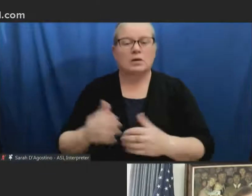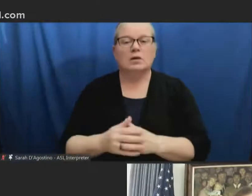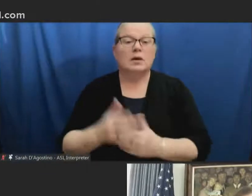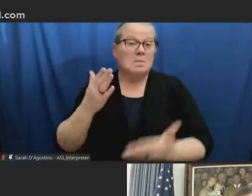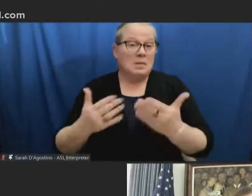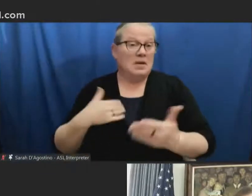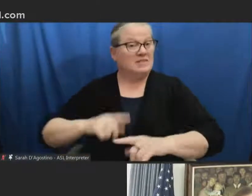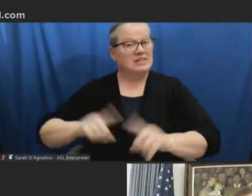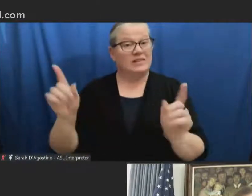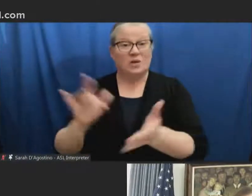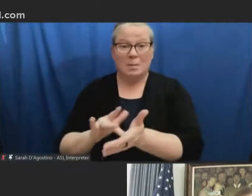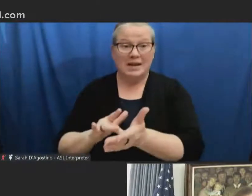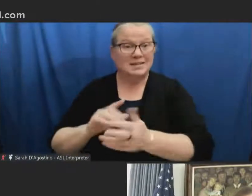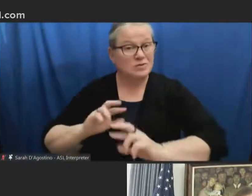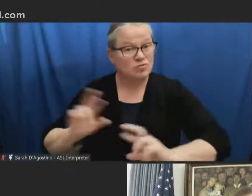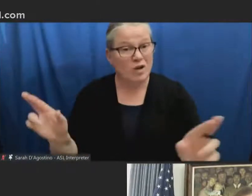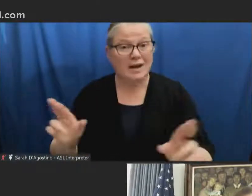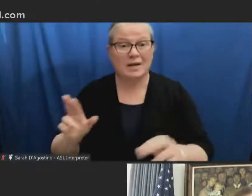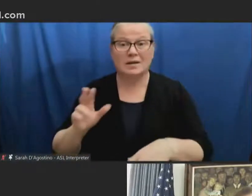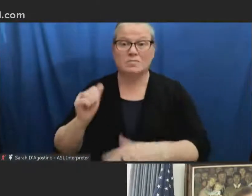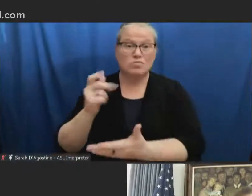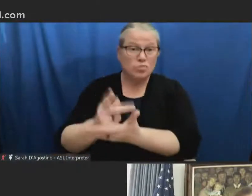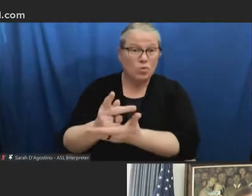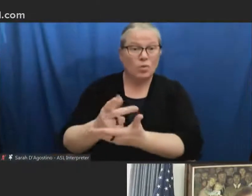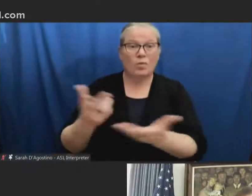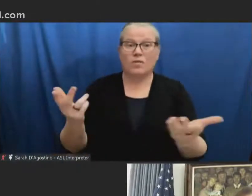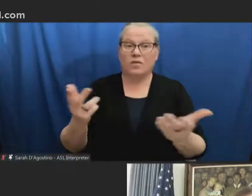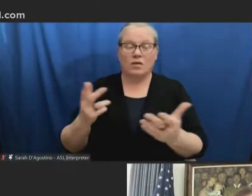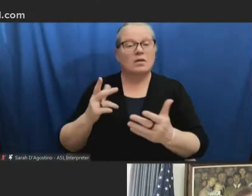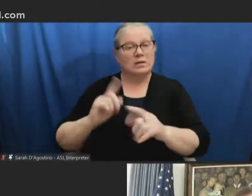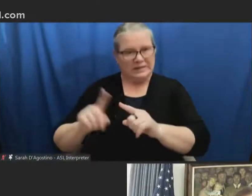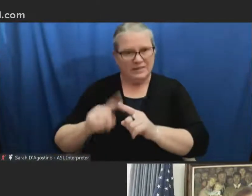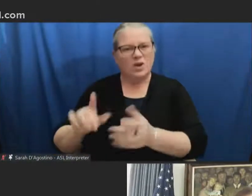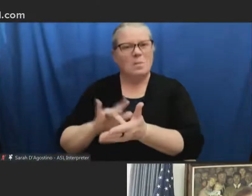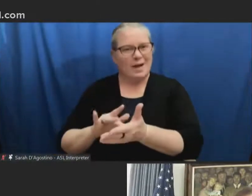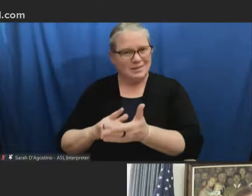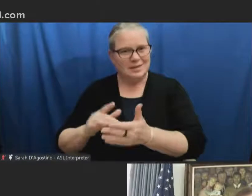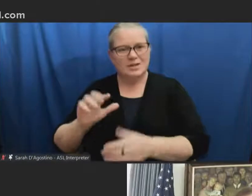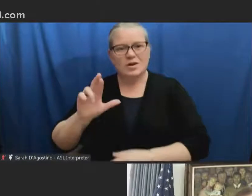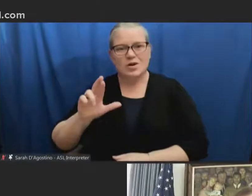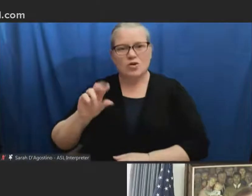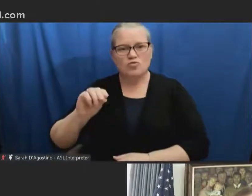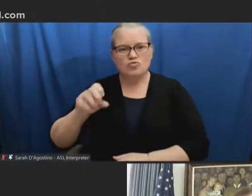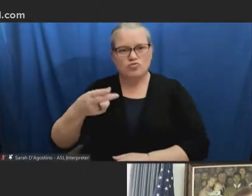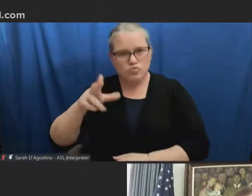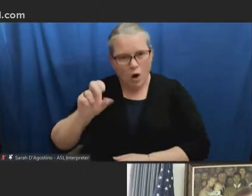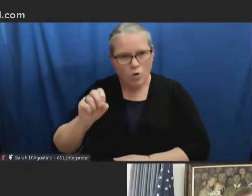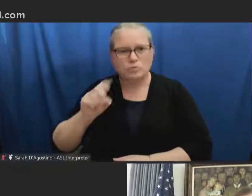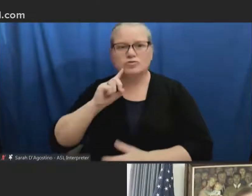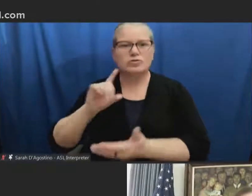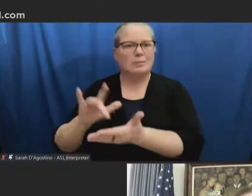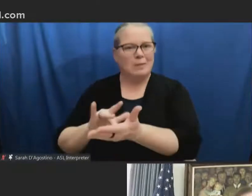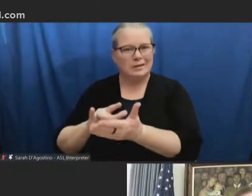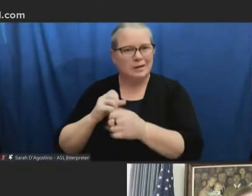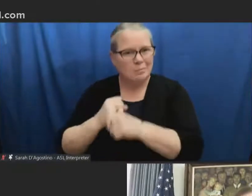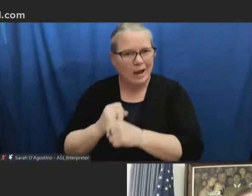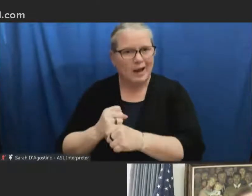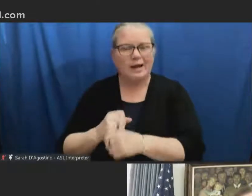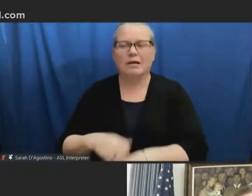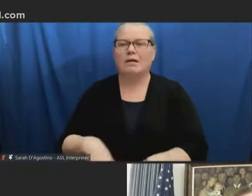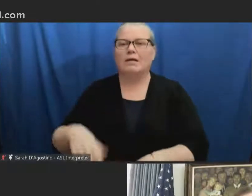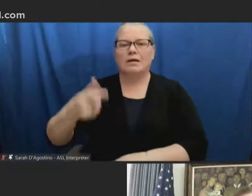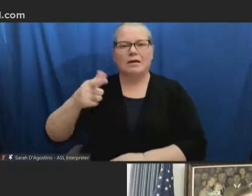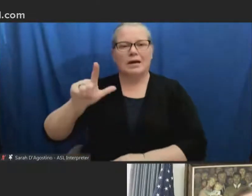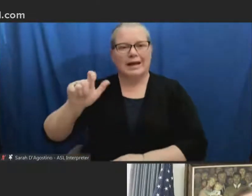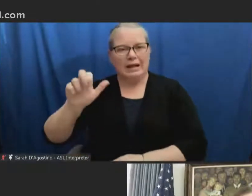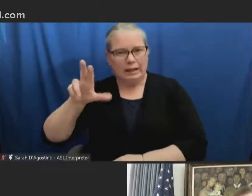drugs authorized at that point, not on the market. There's other drugs in late stage development, one by Roche. Gilead is reformulating remdesivir as an oral drug. So I